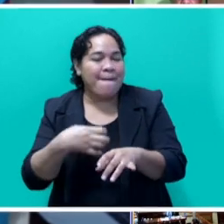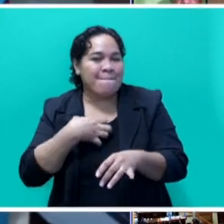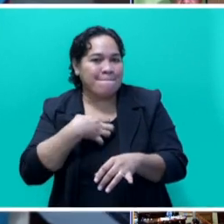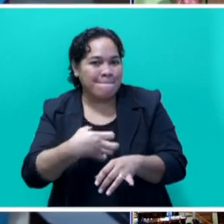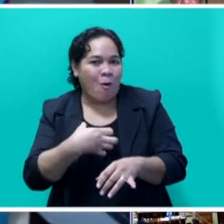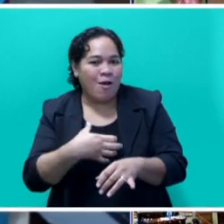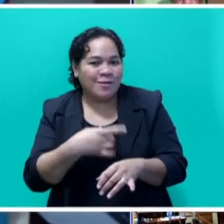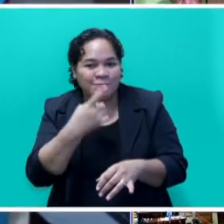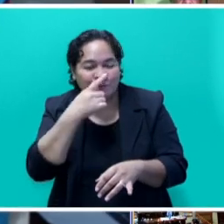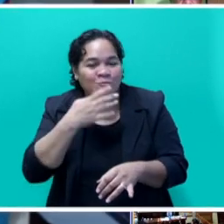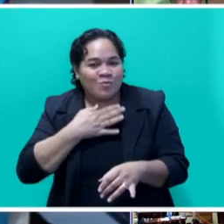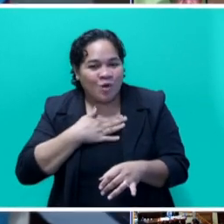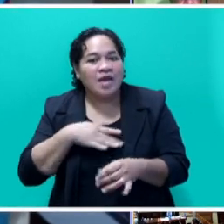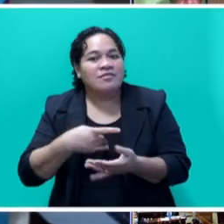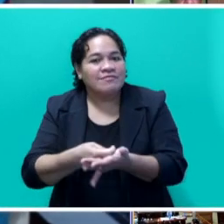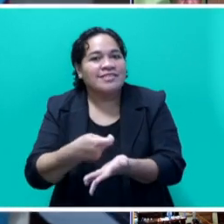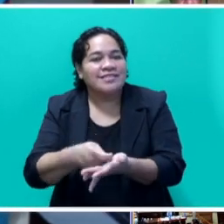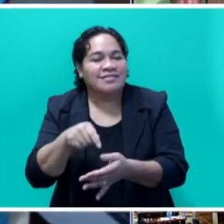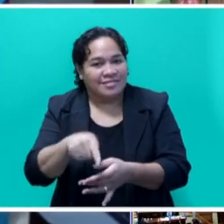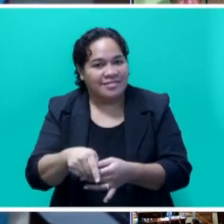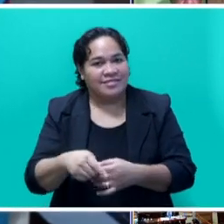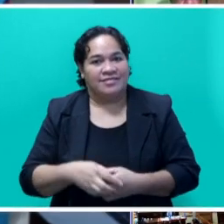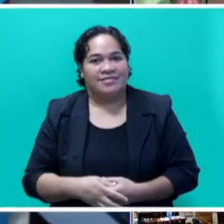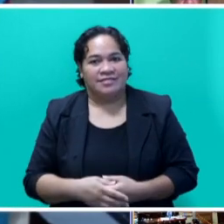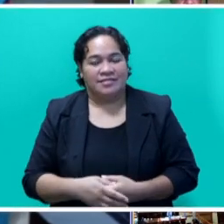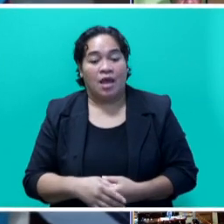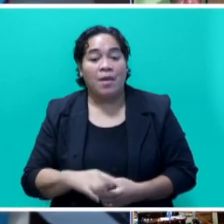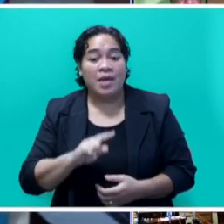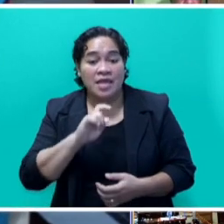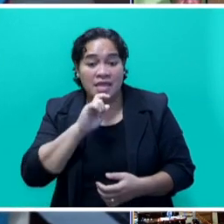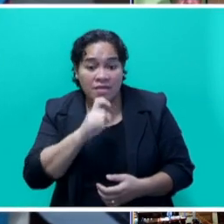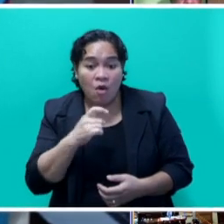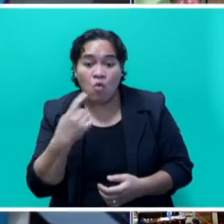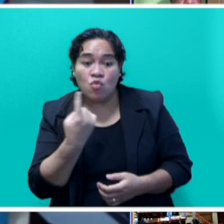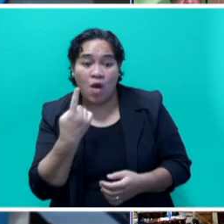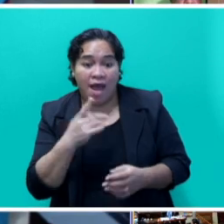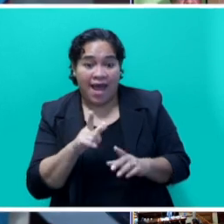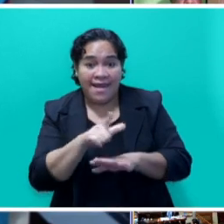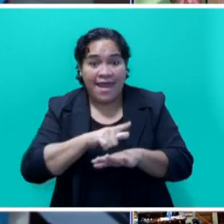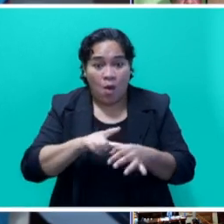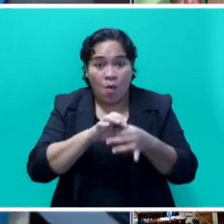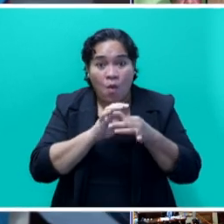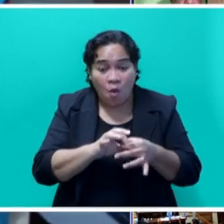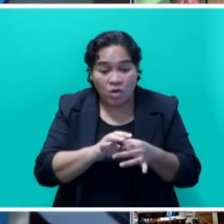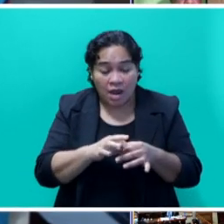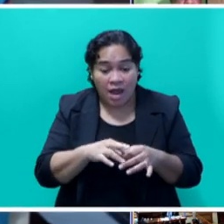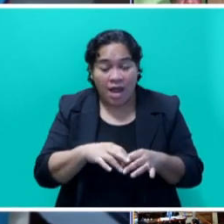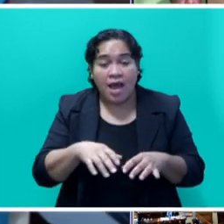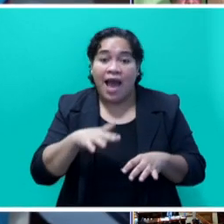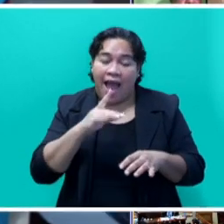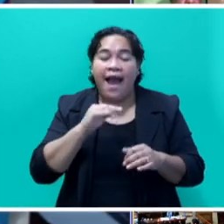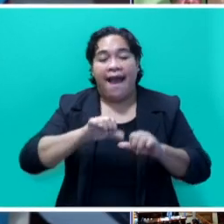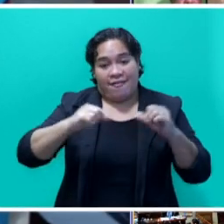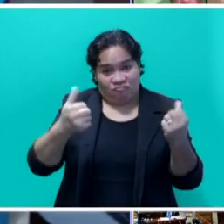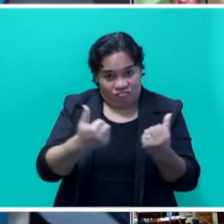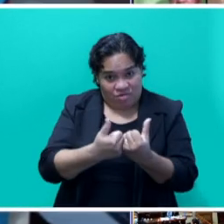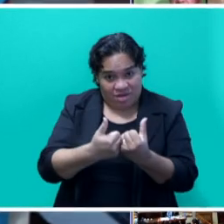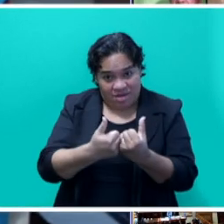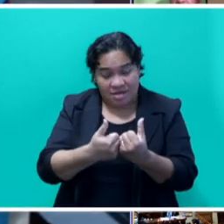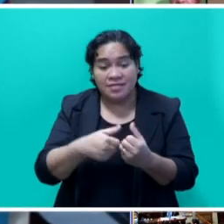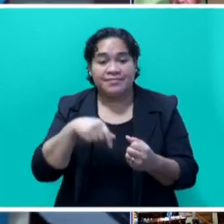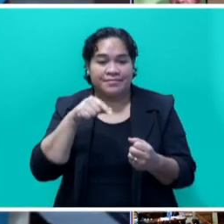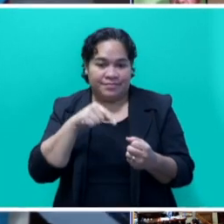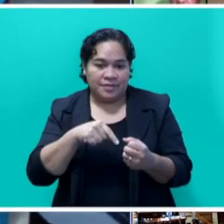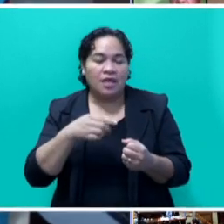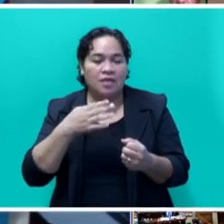of leased land, so that if and only if a land-owning unit agrees to lease out their land, agrees to the terms and